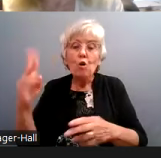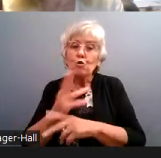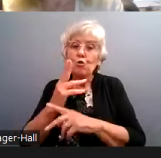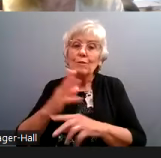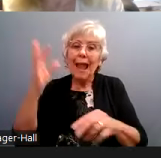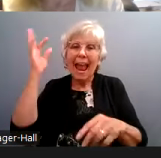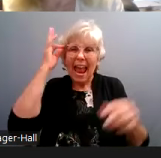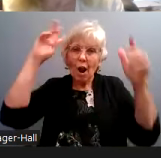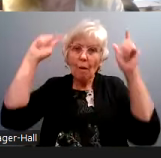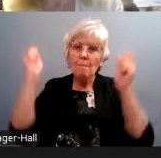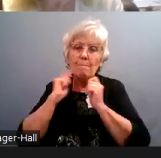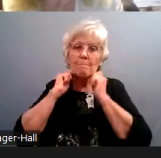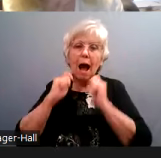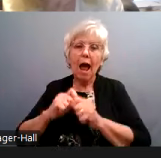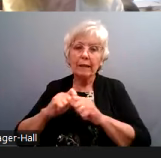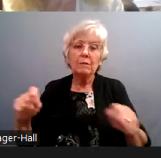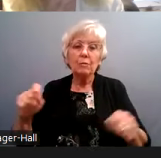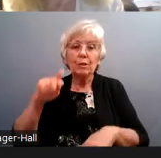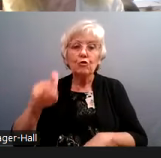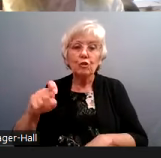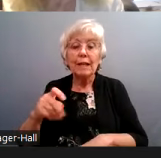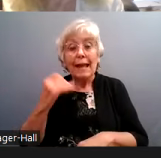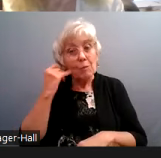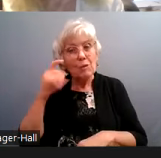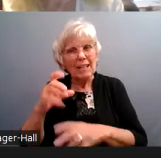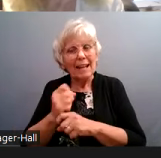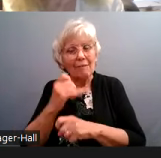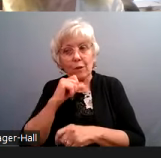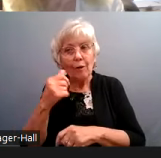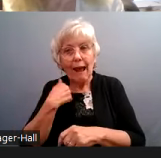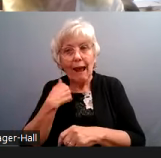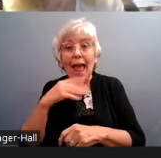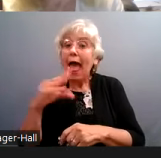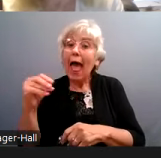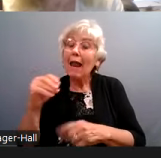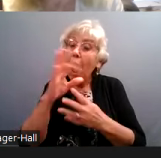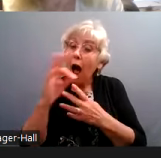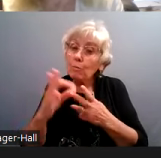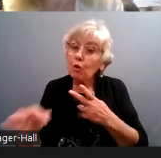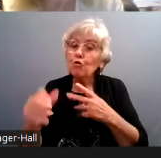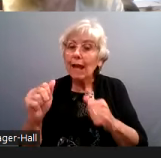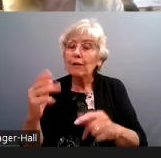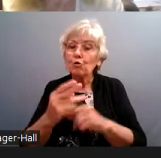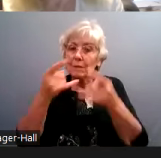get some of those if we don't have any. And then optional would be a face mask.